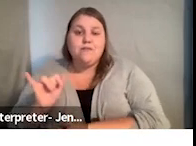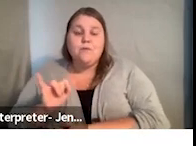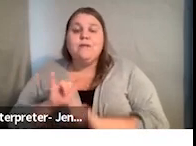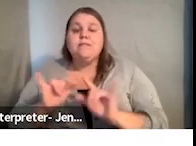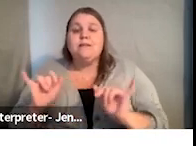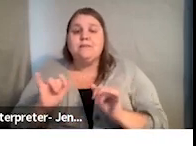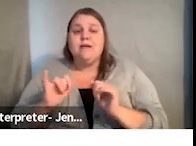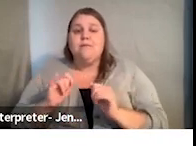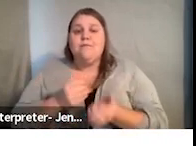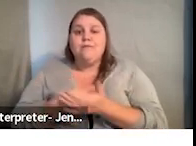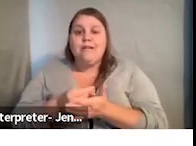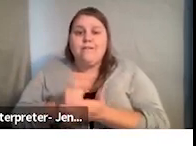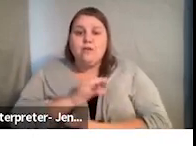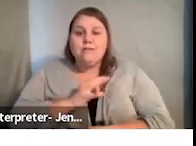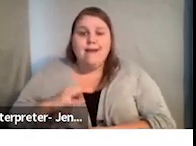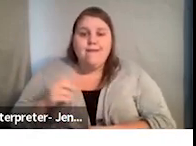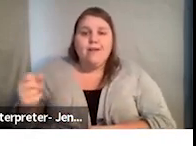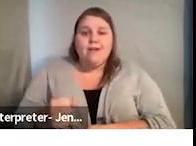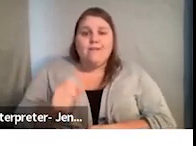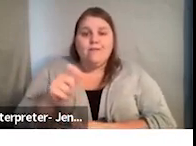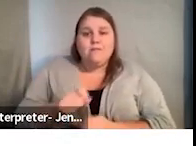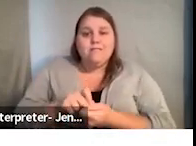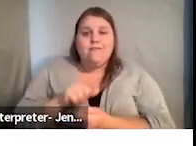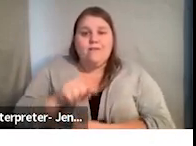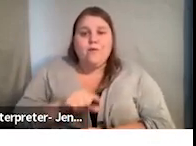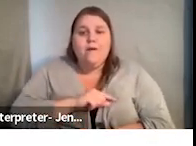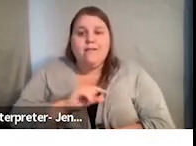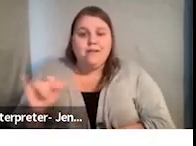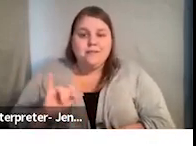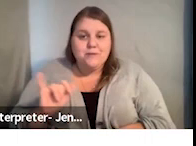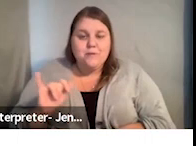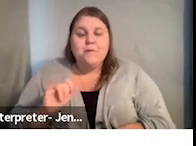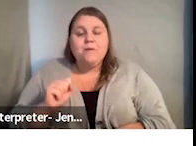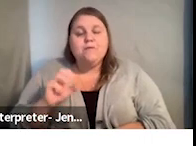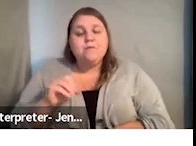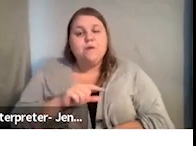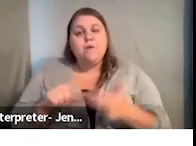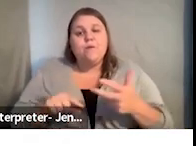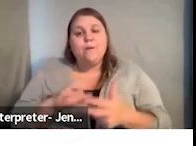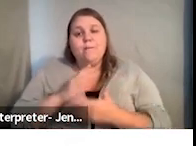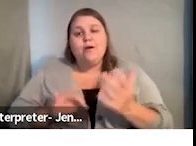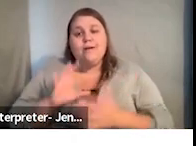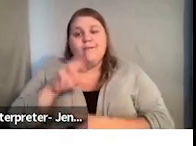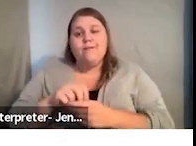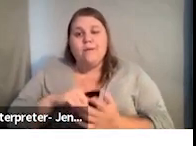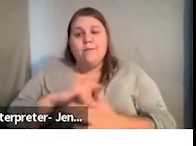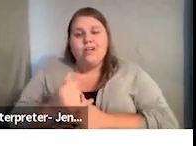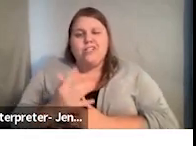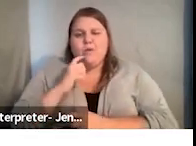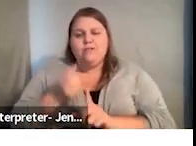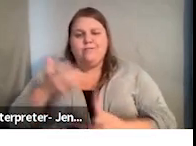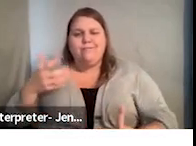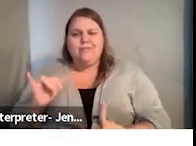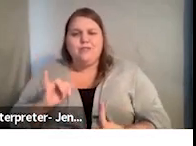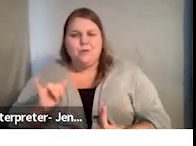for staffing for the specific to the quality as well. So it is a part of the project. And I wanted to make sure I give a little backstory